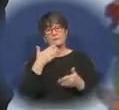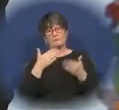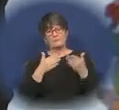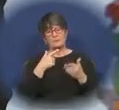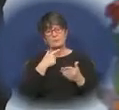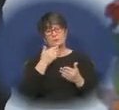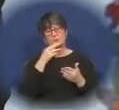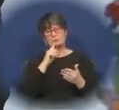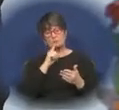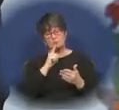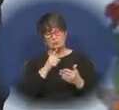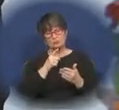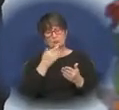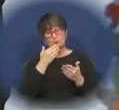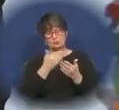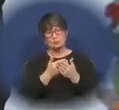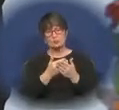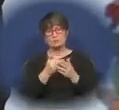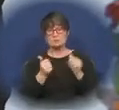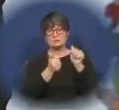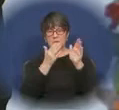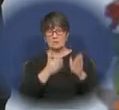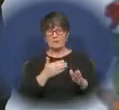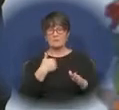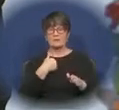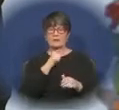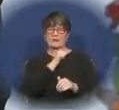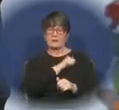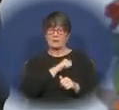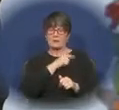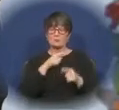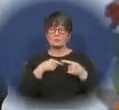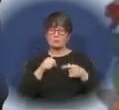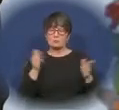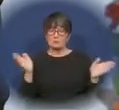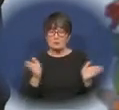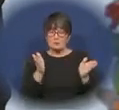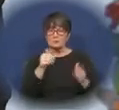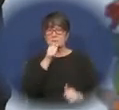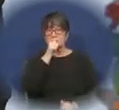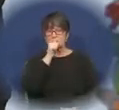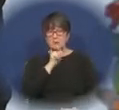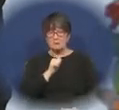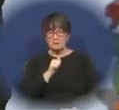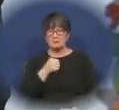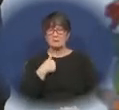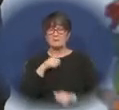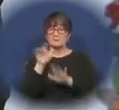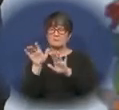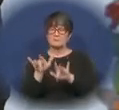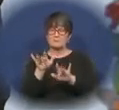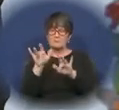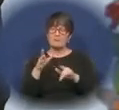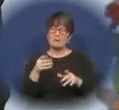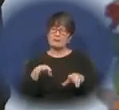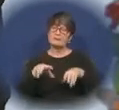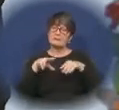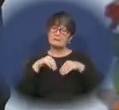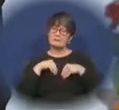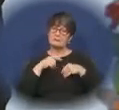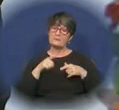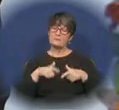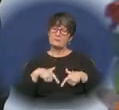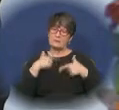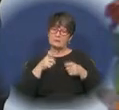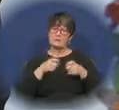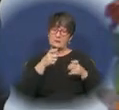true disciples of Christ by having attitudes of encouragement, tolerance, compassion, and acceptance of the life